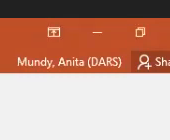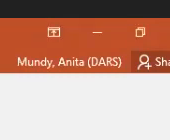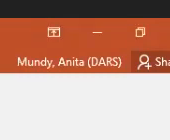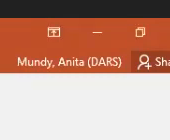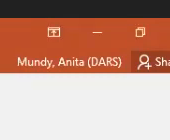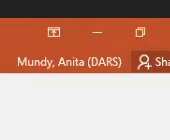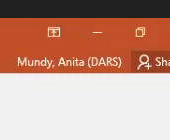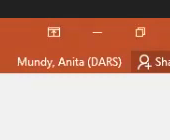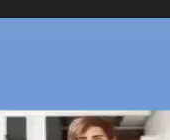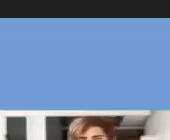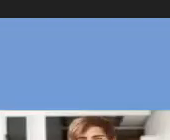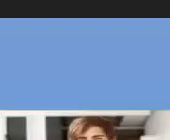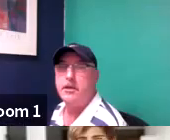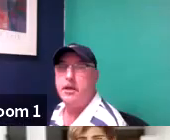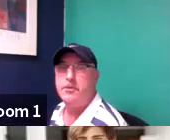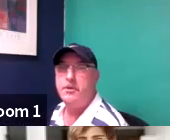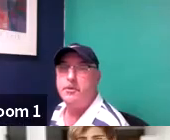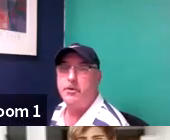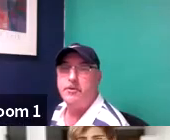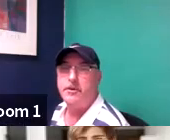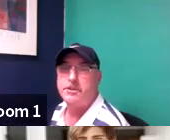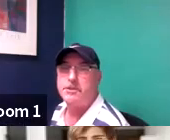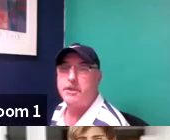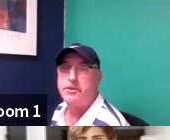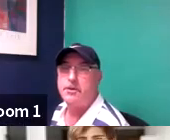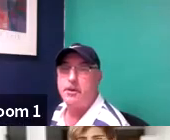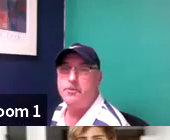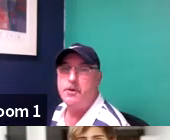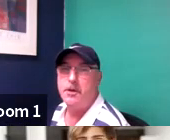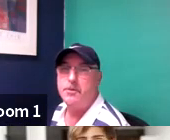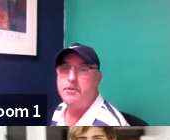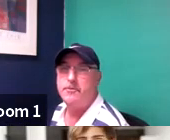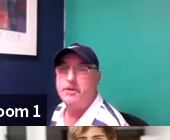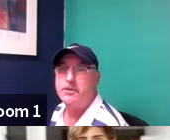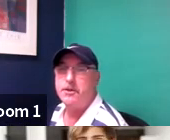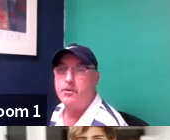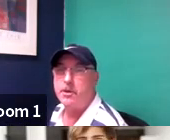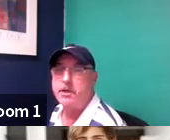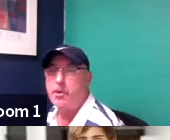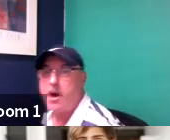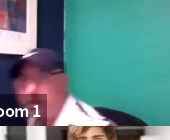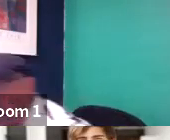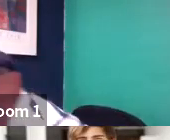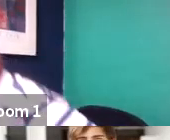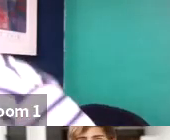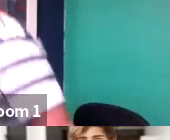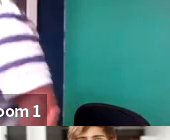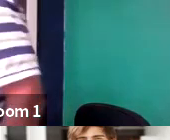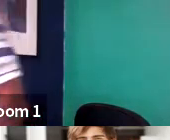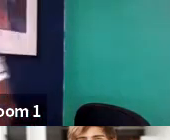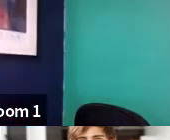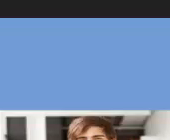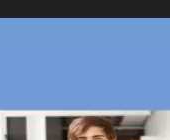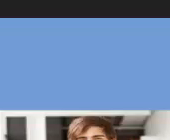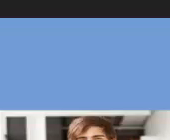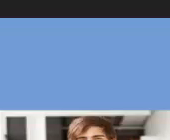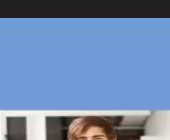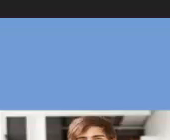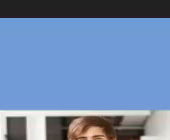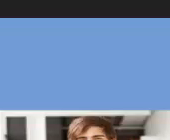All right. I'm going to go ahead and unmute them briefly just to make sure that the mute unmute feature is working properly because it was a little sticky last